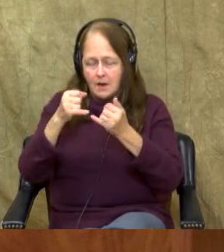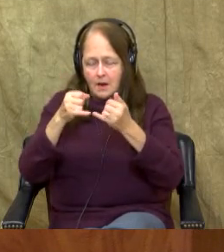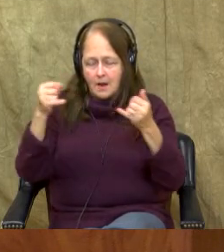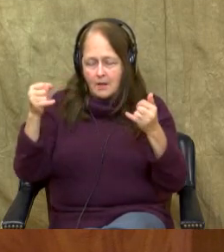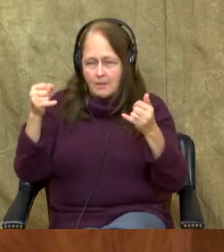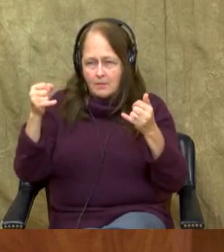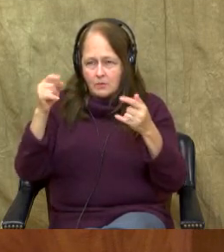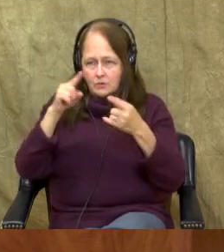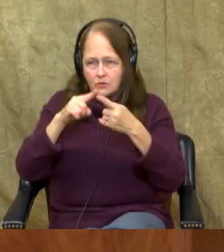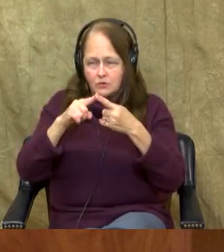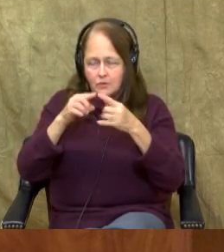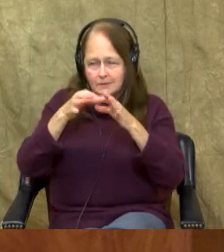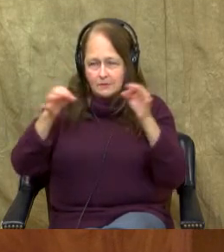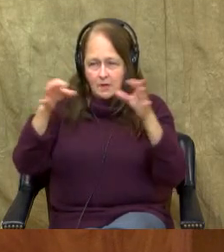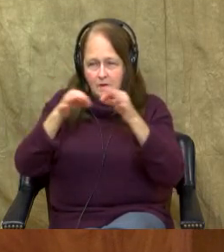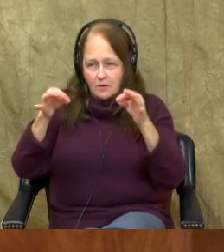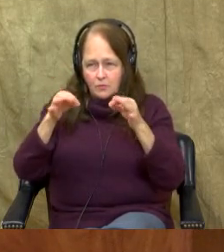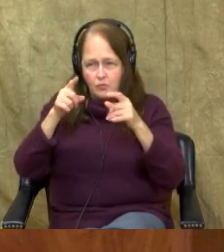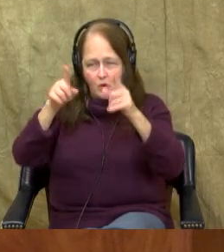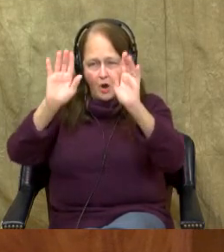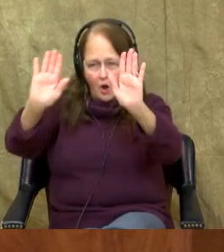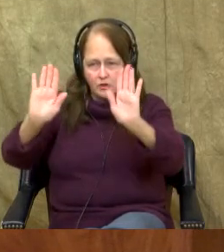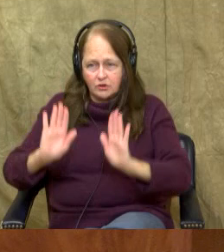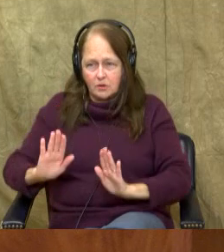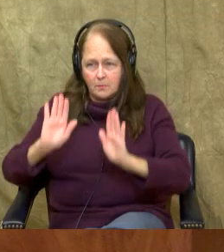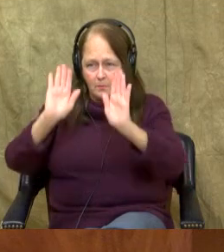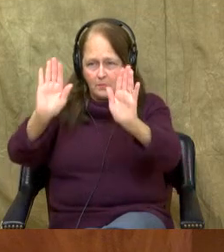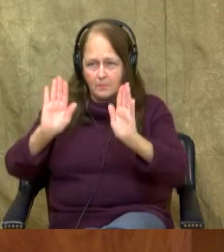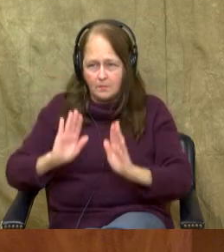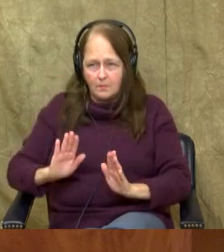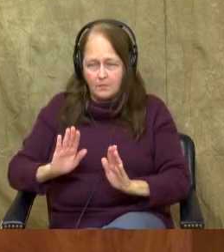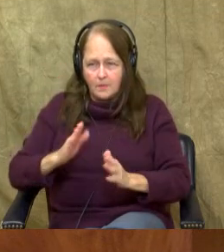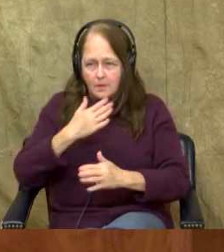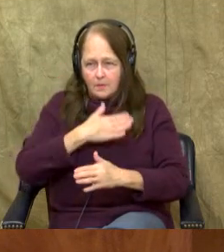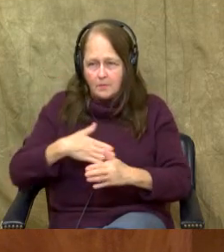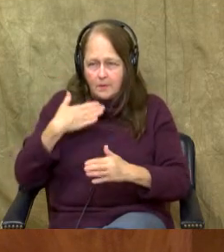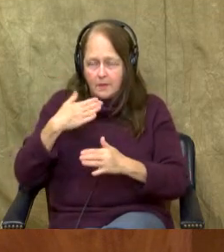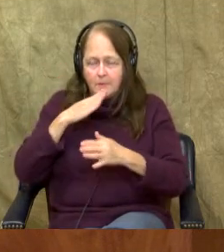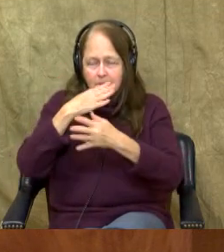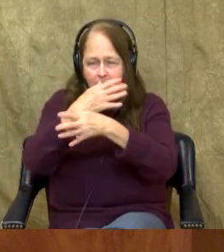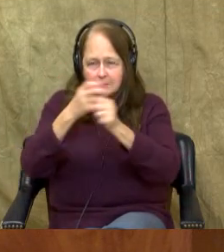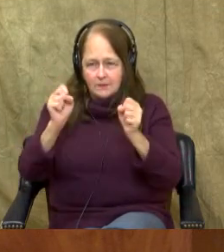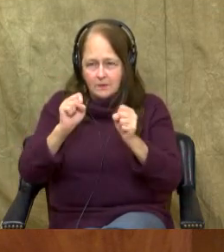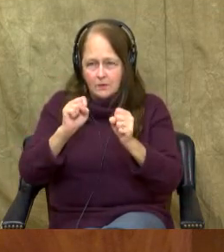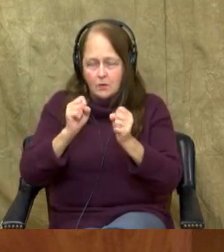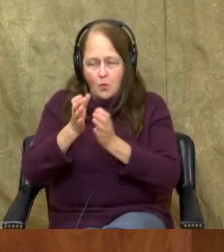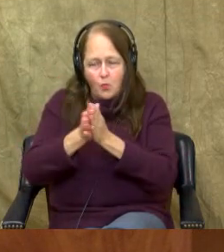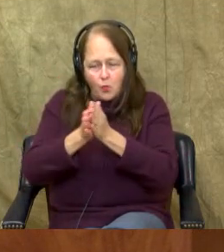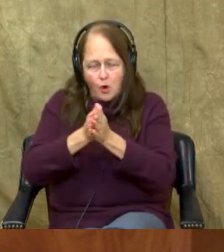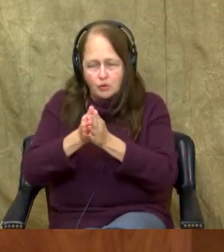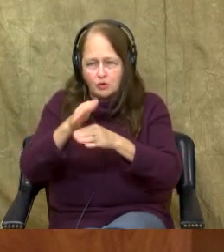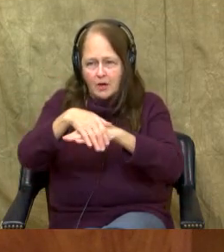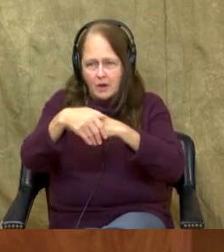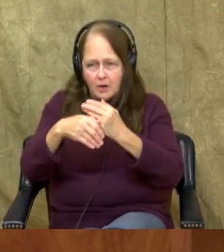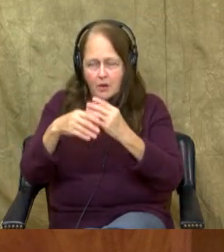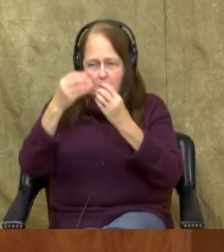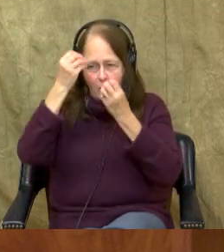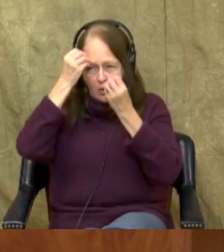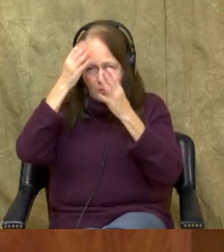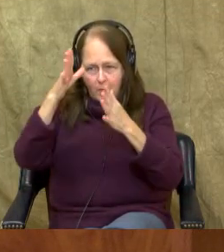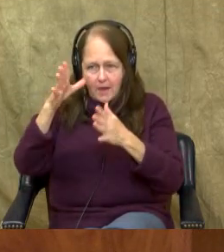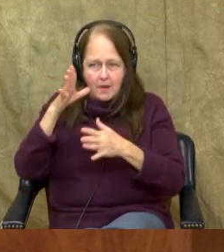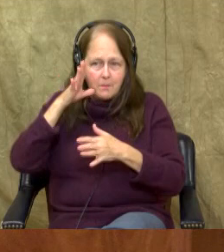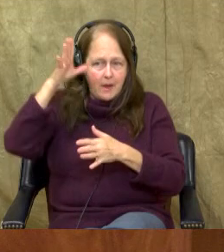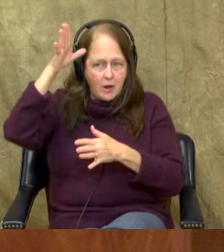line to a sentence. You're awesome. Please be safe. Make sure you're washing your hands. You're obeying your parents. You